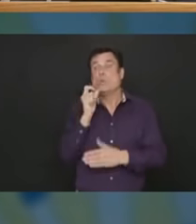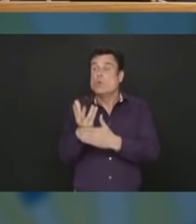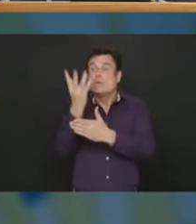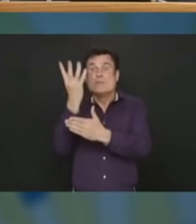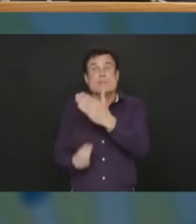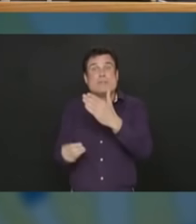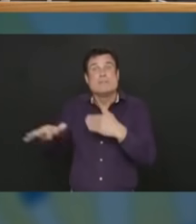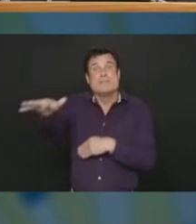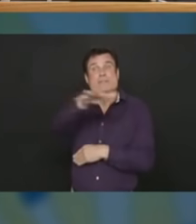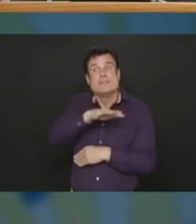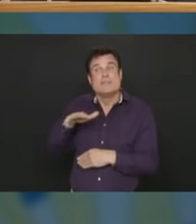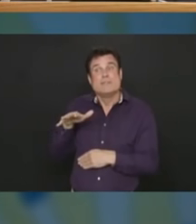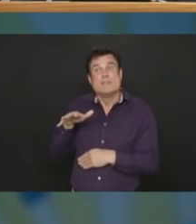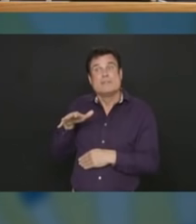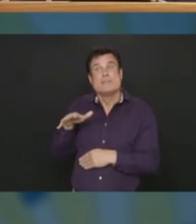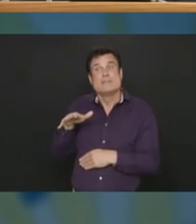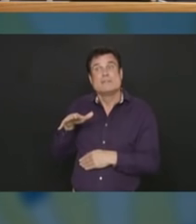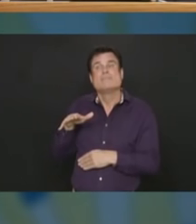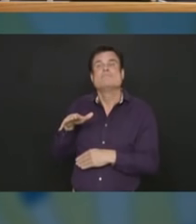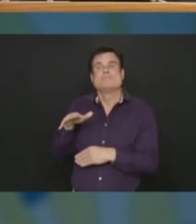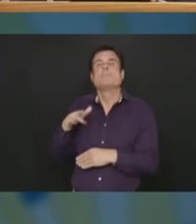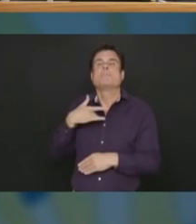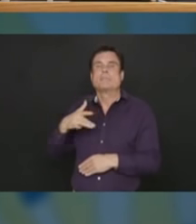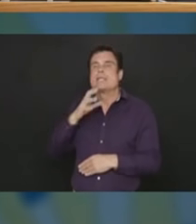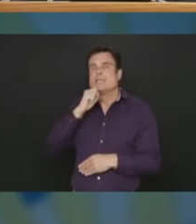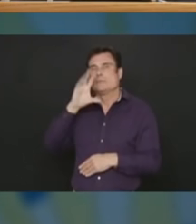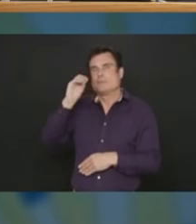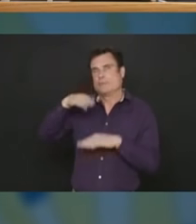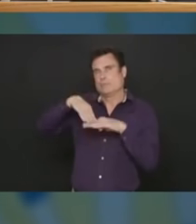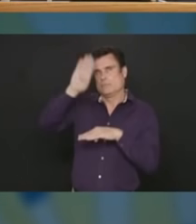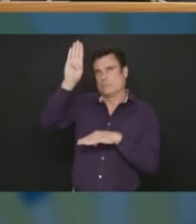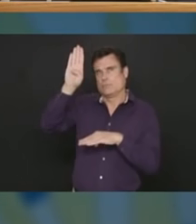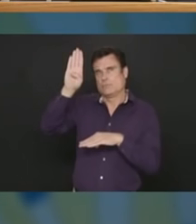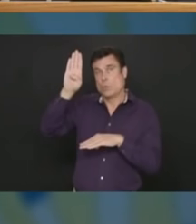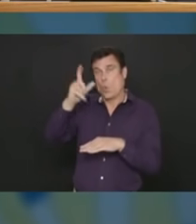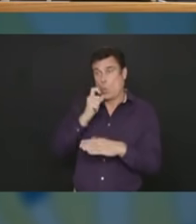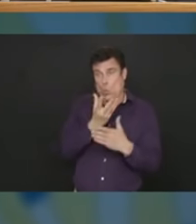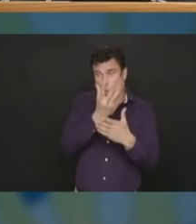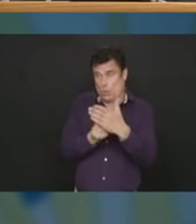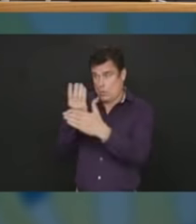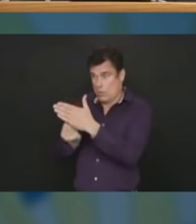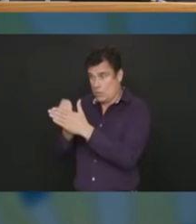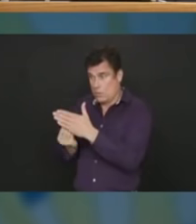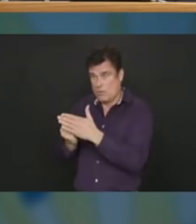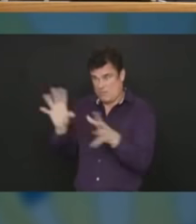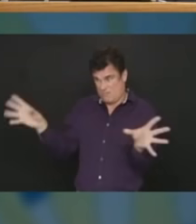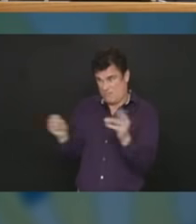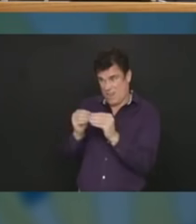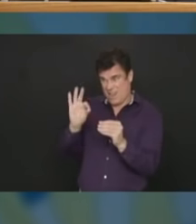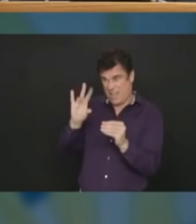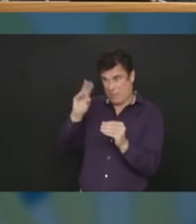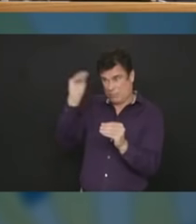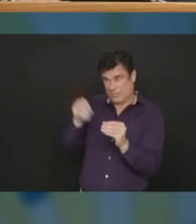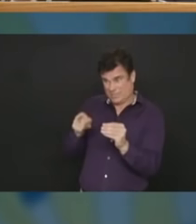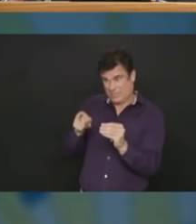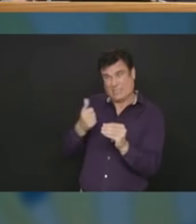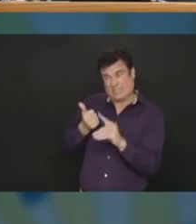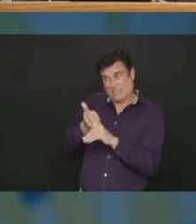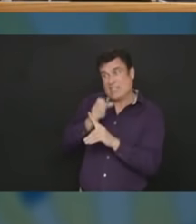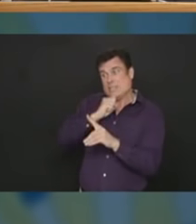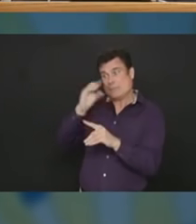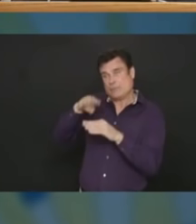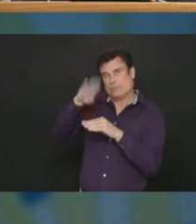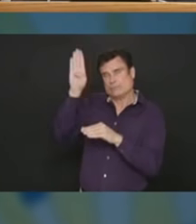about male versus female, and this is similar to the information I just presented, where about 44% of all